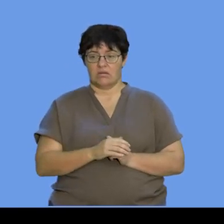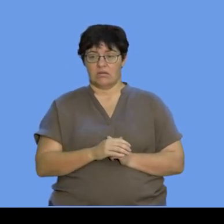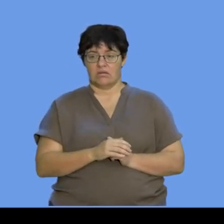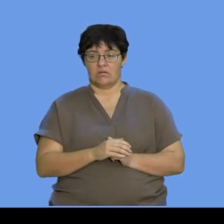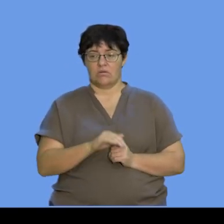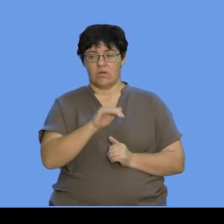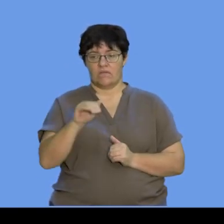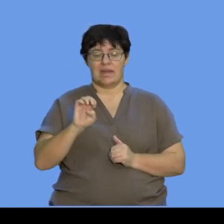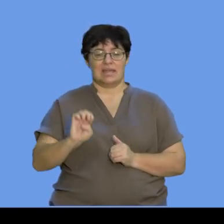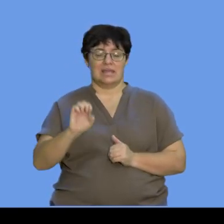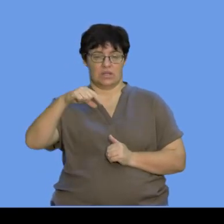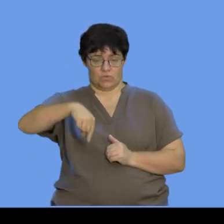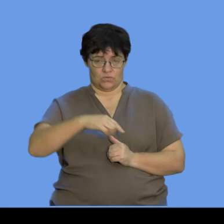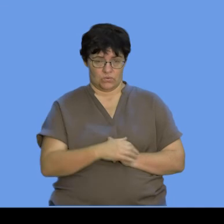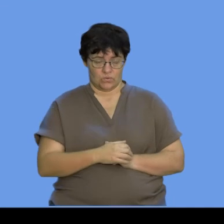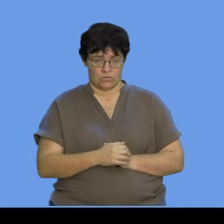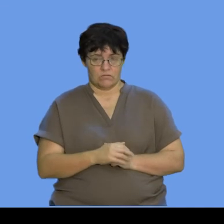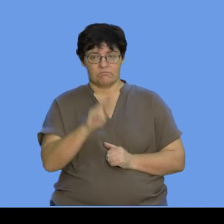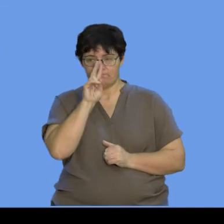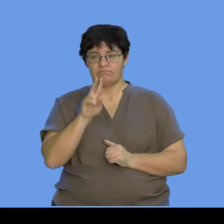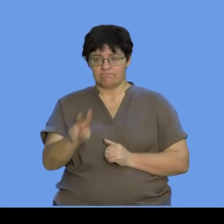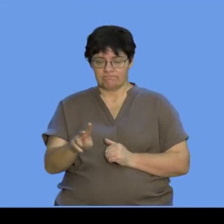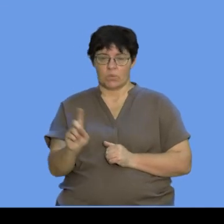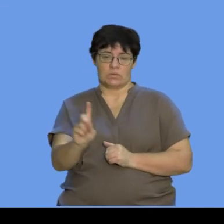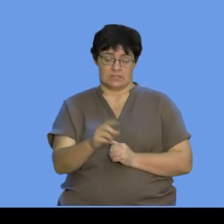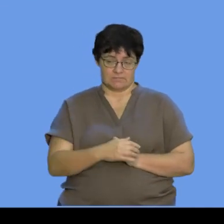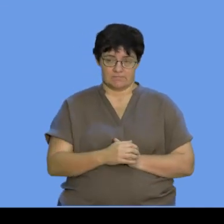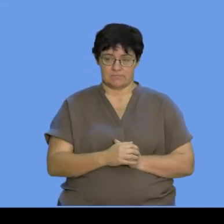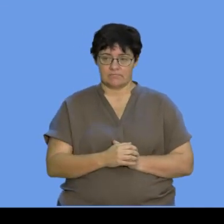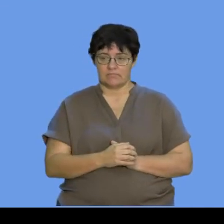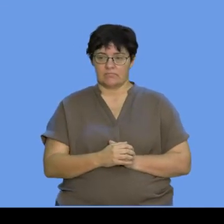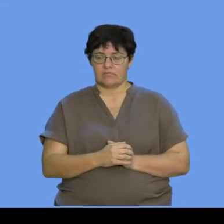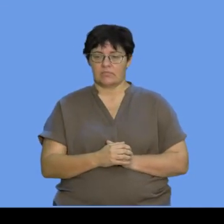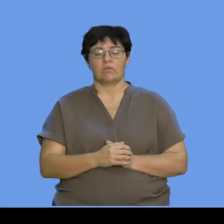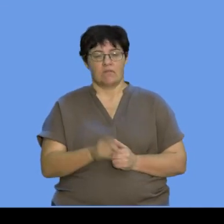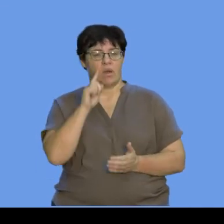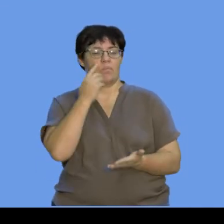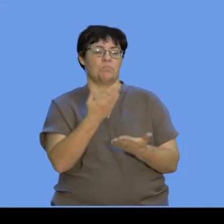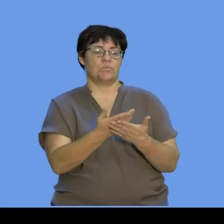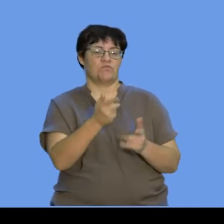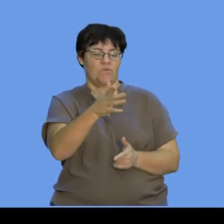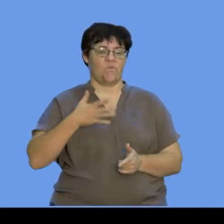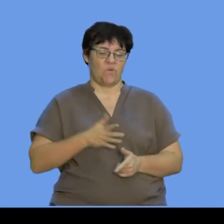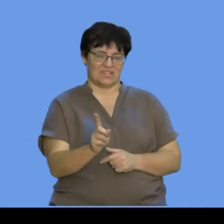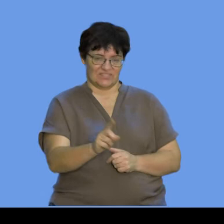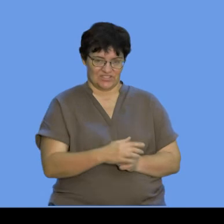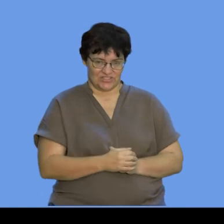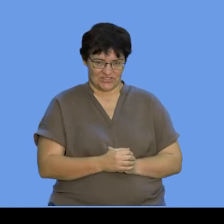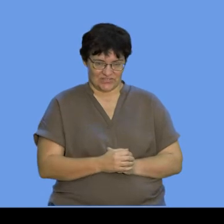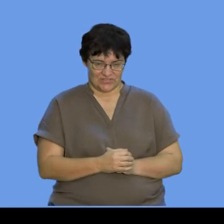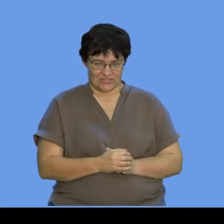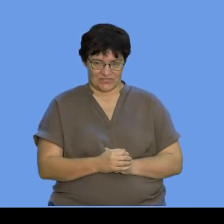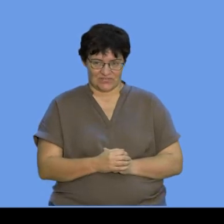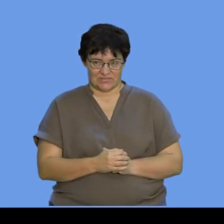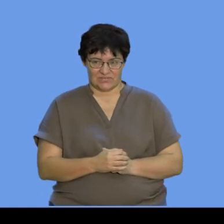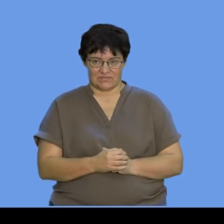over, I will just write this as EQ so that you can just see what it is, right? And then you would have proven what they wanted you to